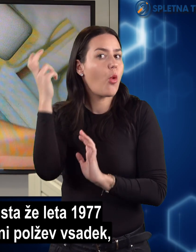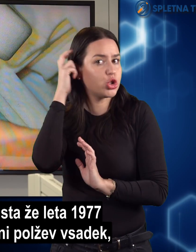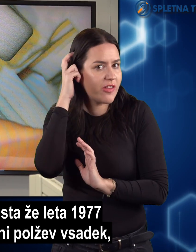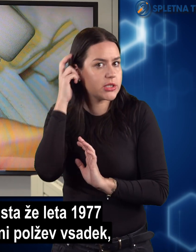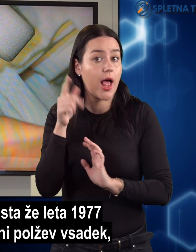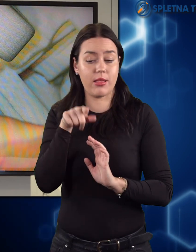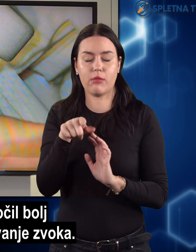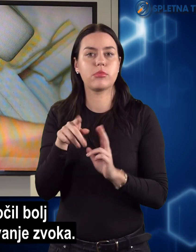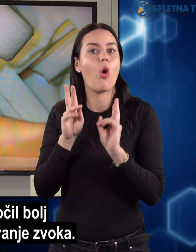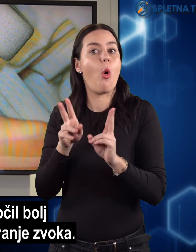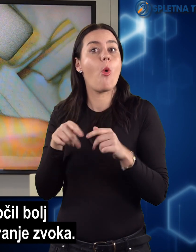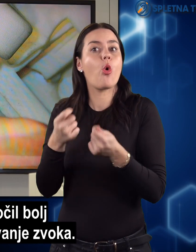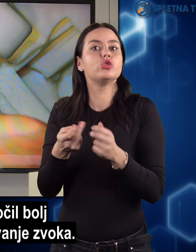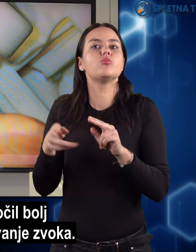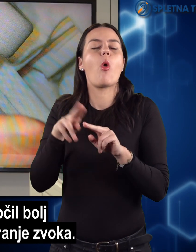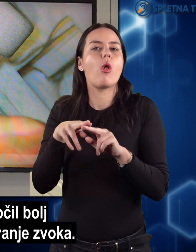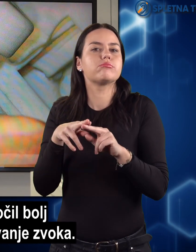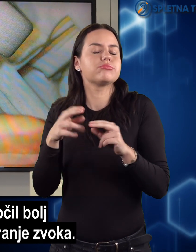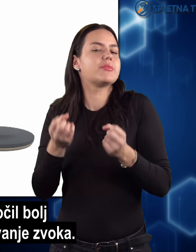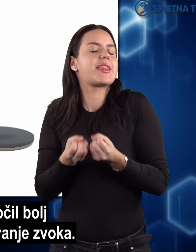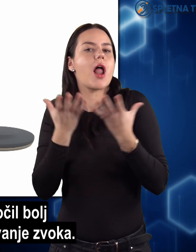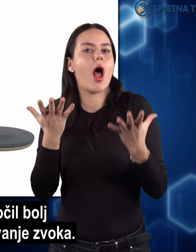bolj naravno zaznavanje zvoka.